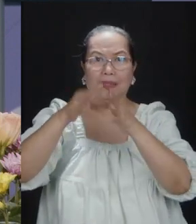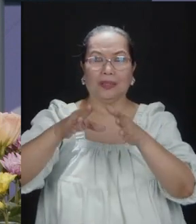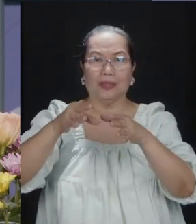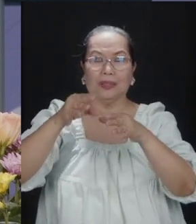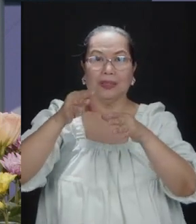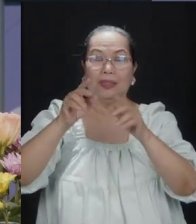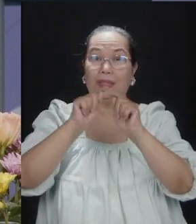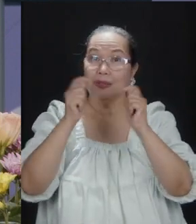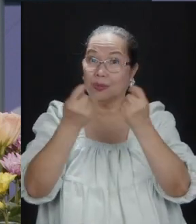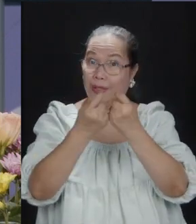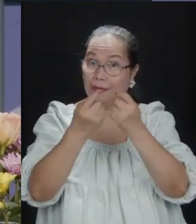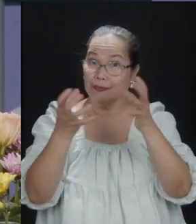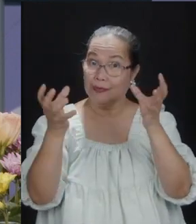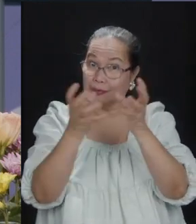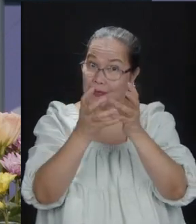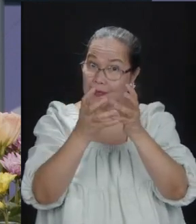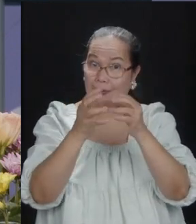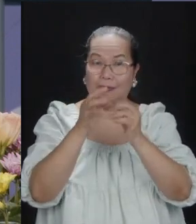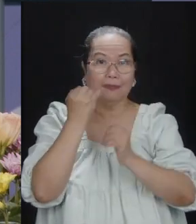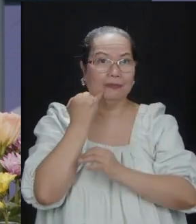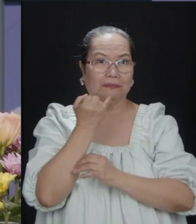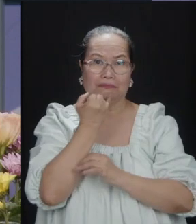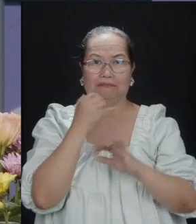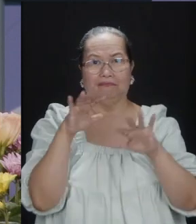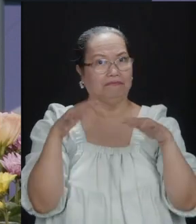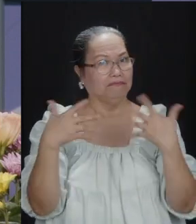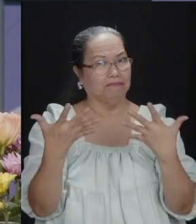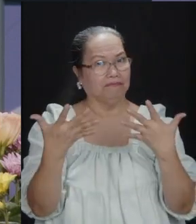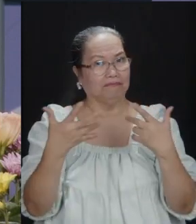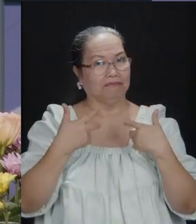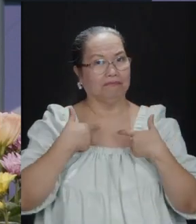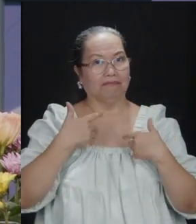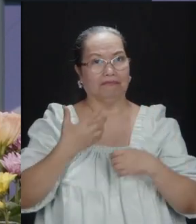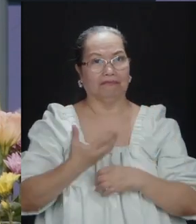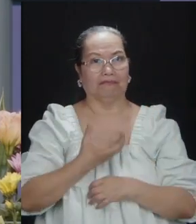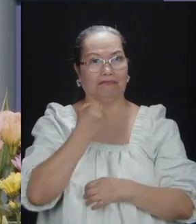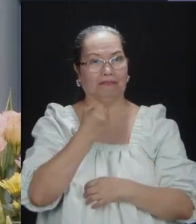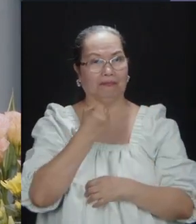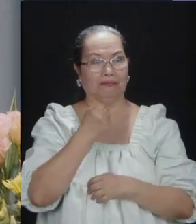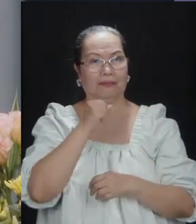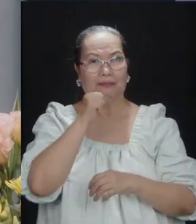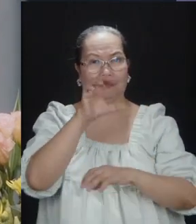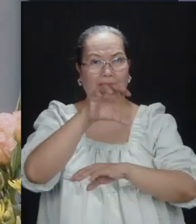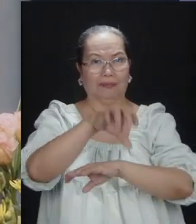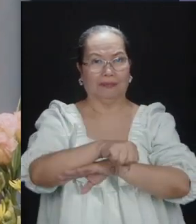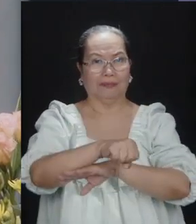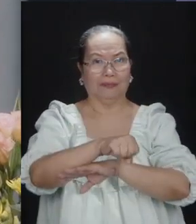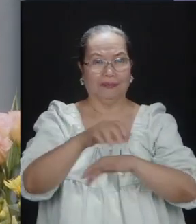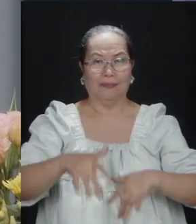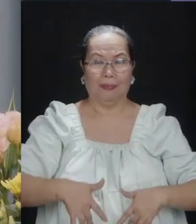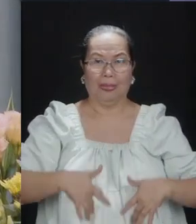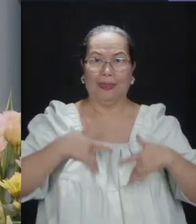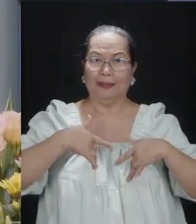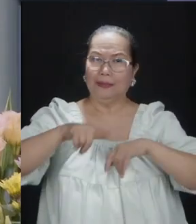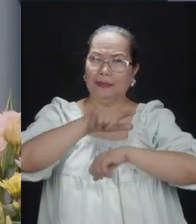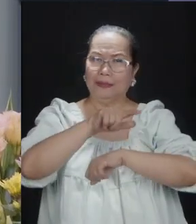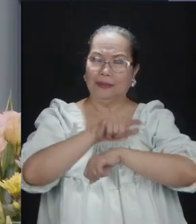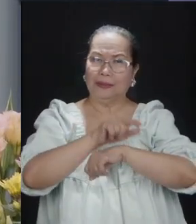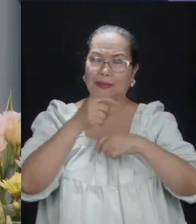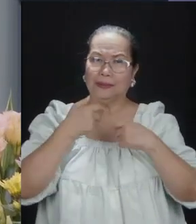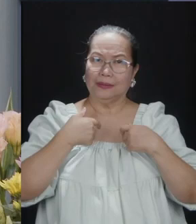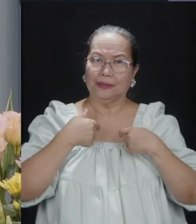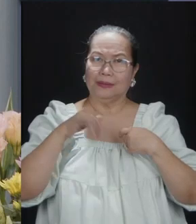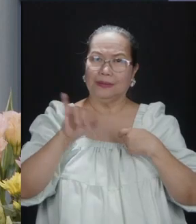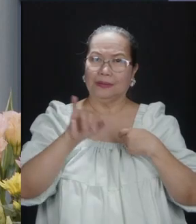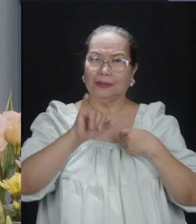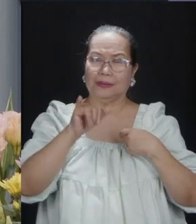tribes of Israel. So they attempted to possess the still unconquered lands, but there was great